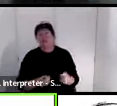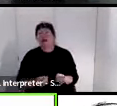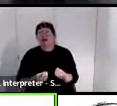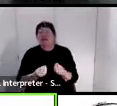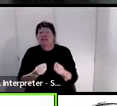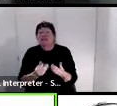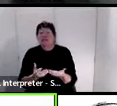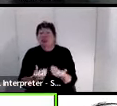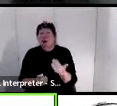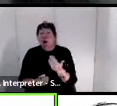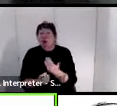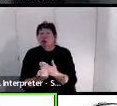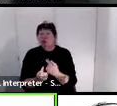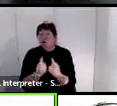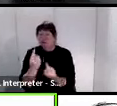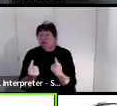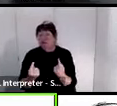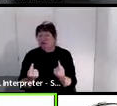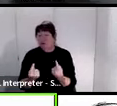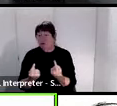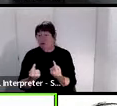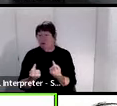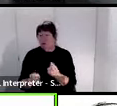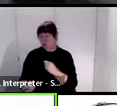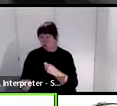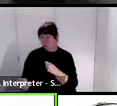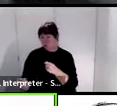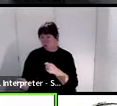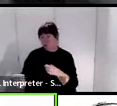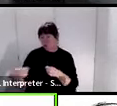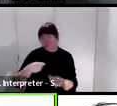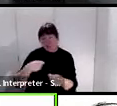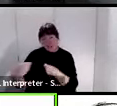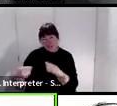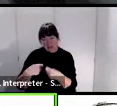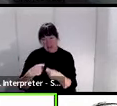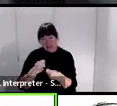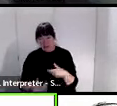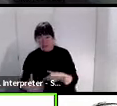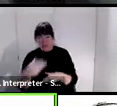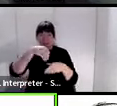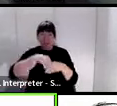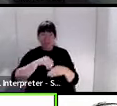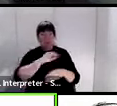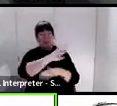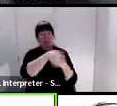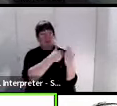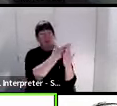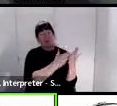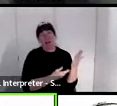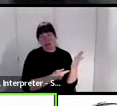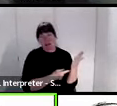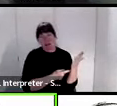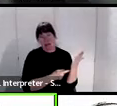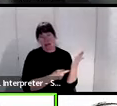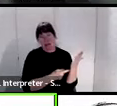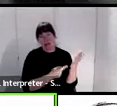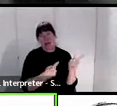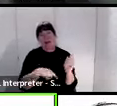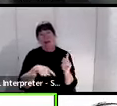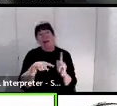for individuals to feed and input onto the bill as it stands and to prepare things for the